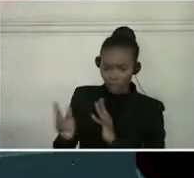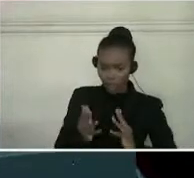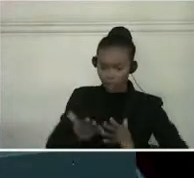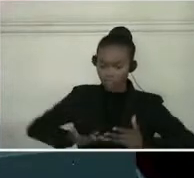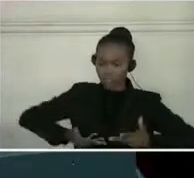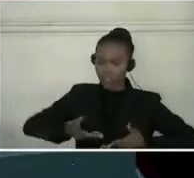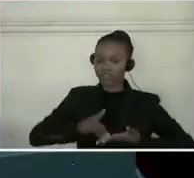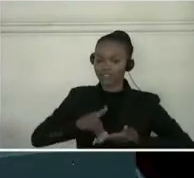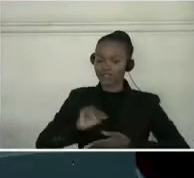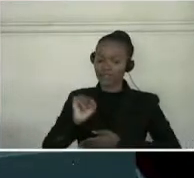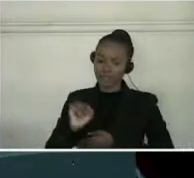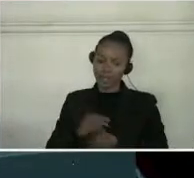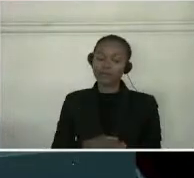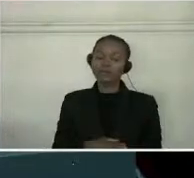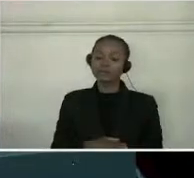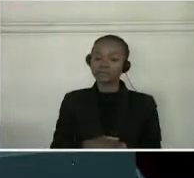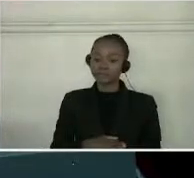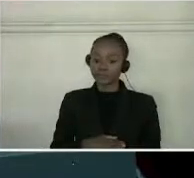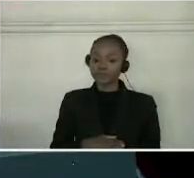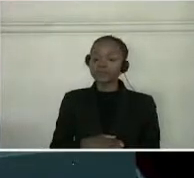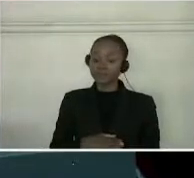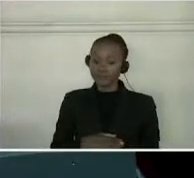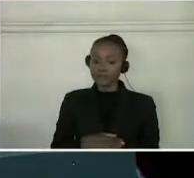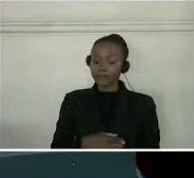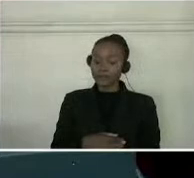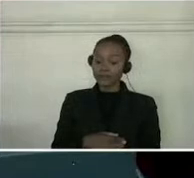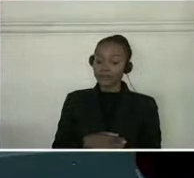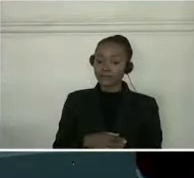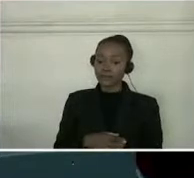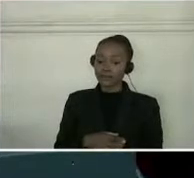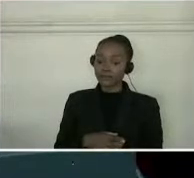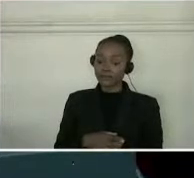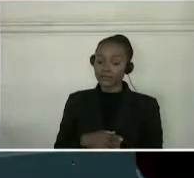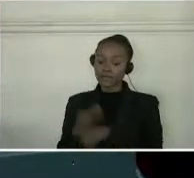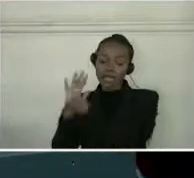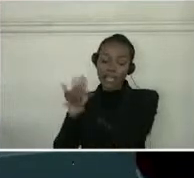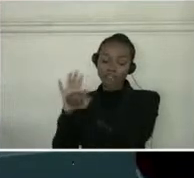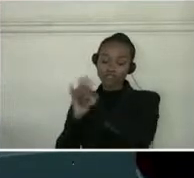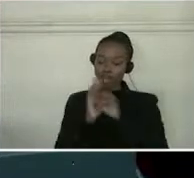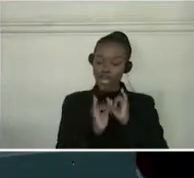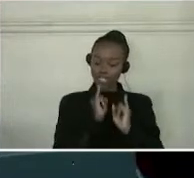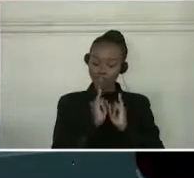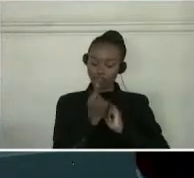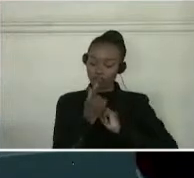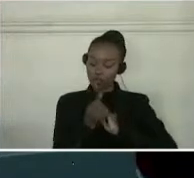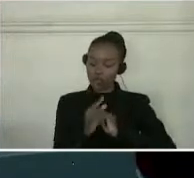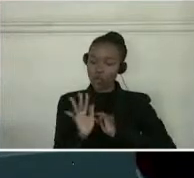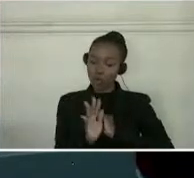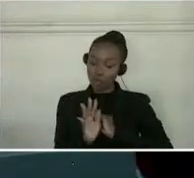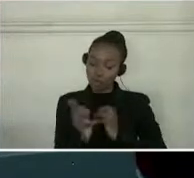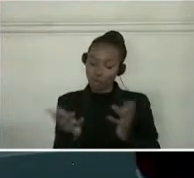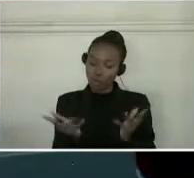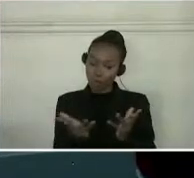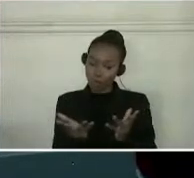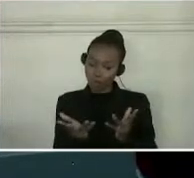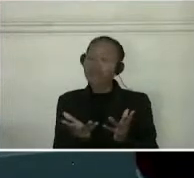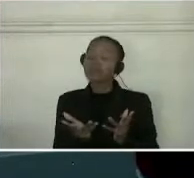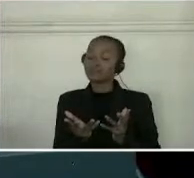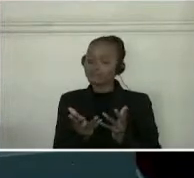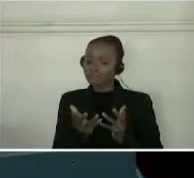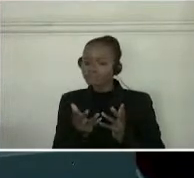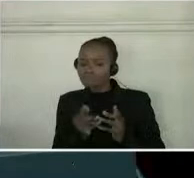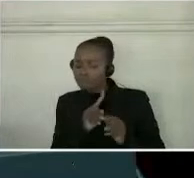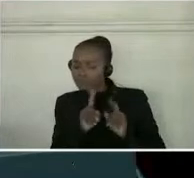the oral history interviews that have been conducted by archives directorate of the dissect a process of